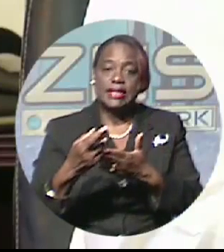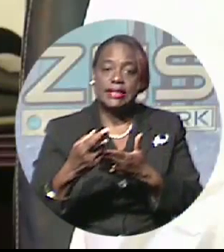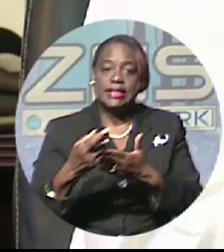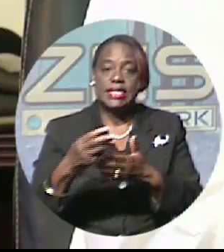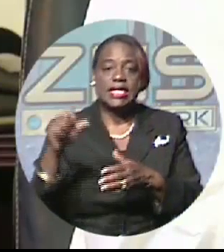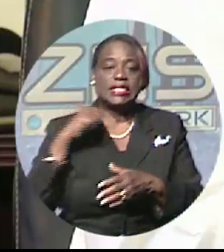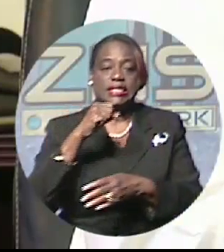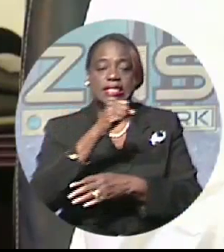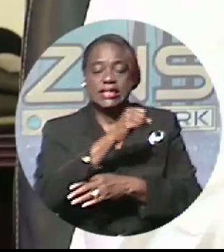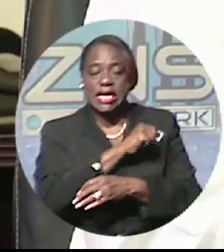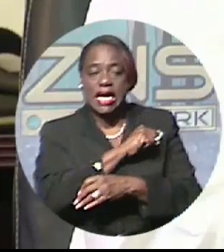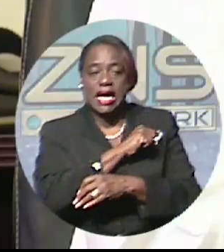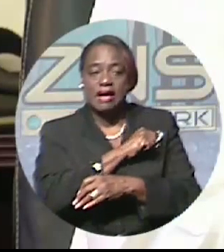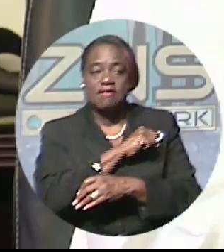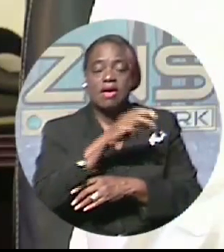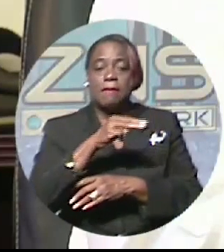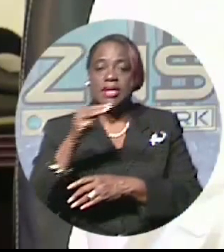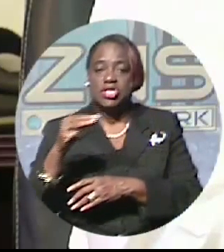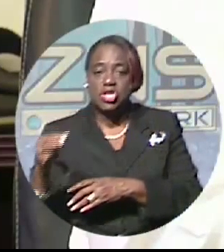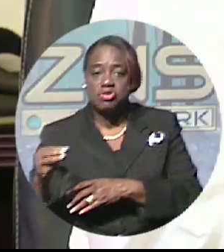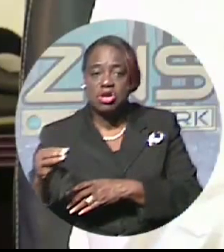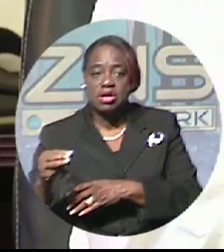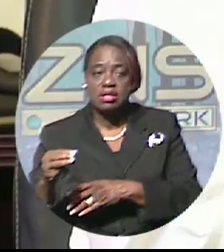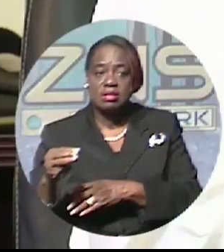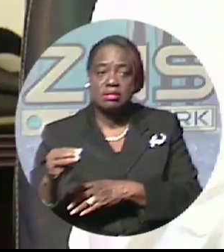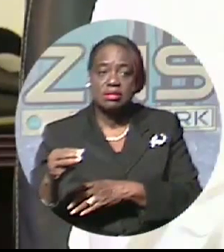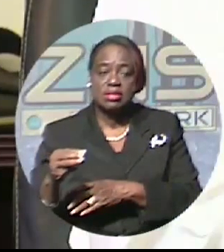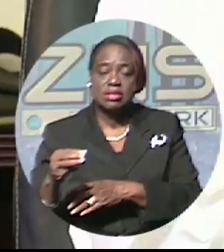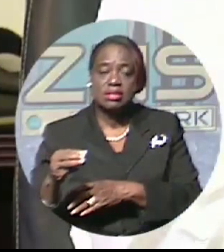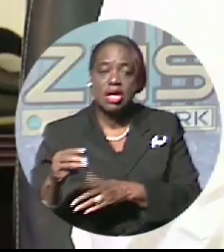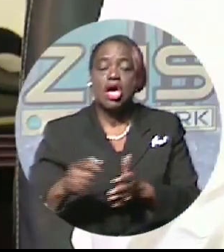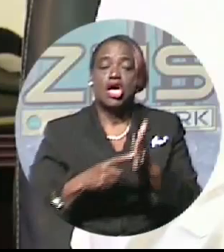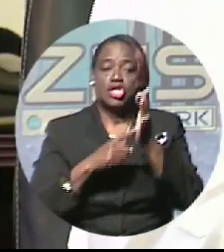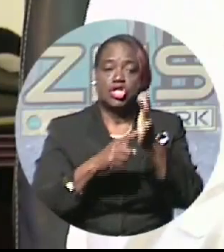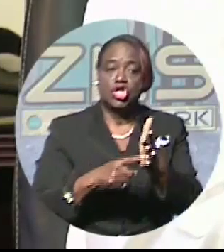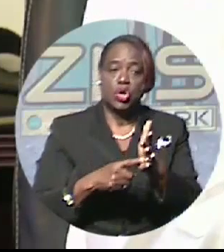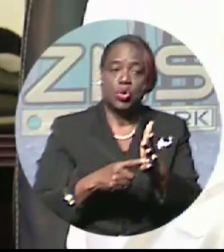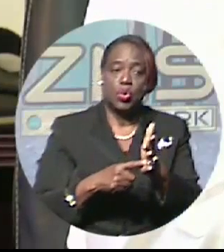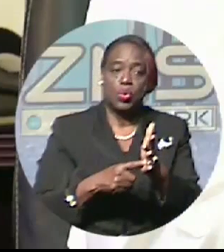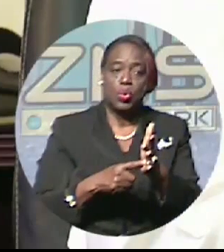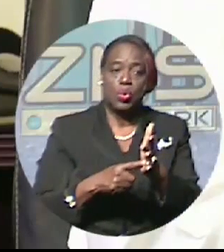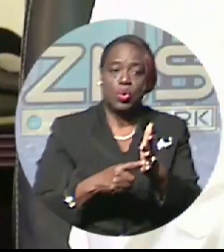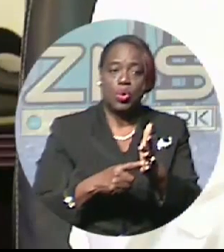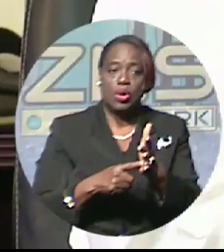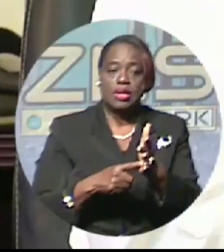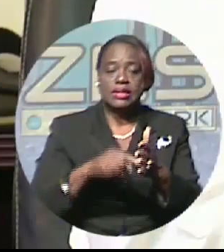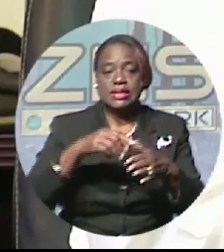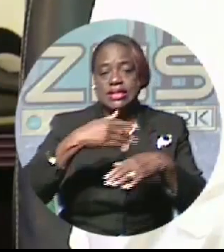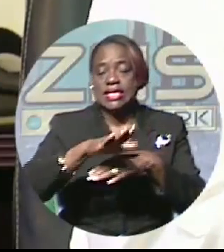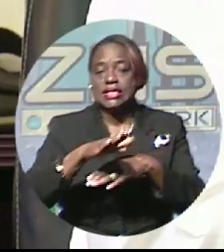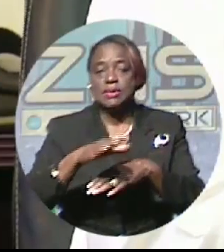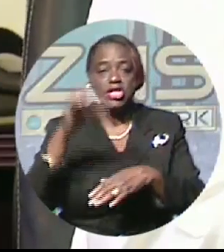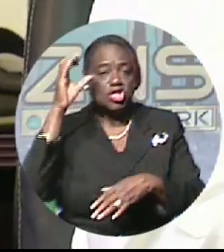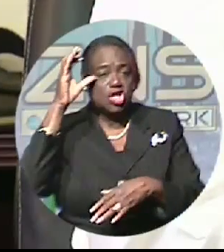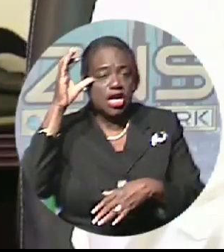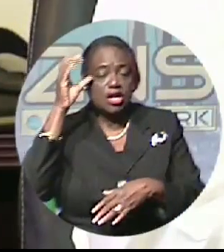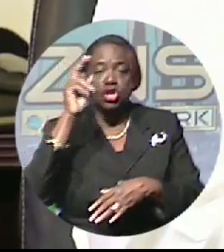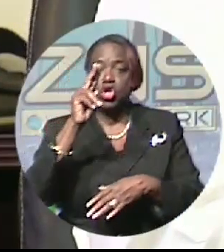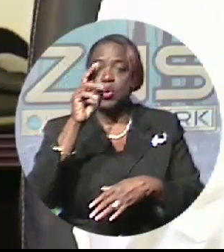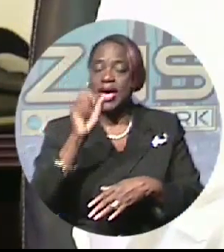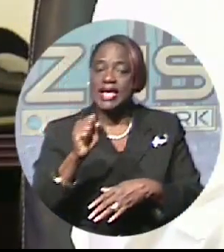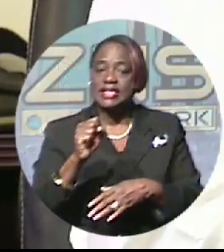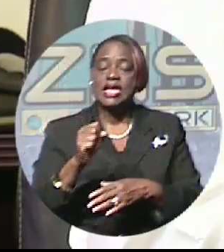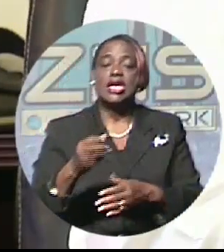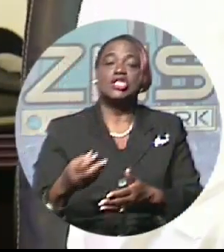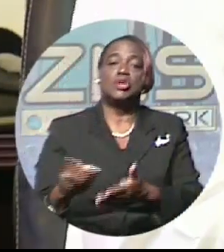can show us an invoice and a remittance. We sent some money to China or the United States to import goods.